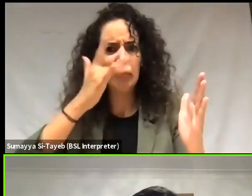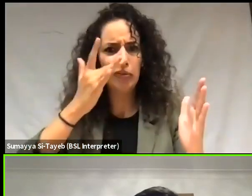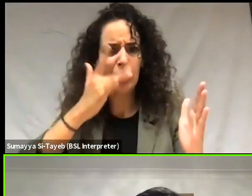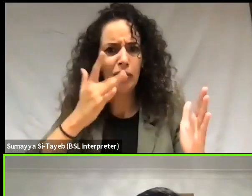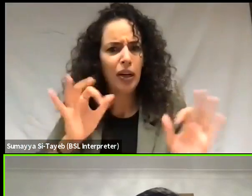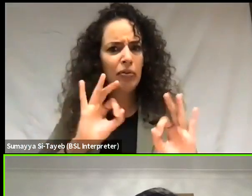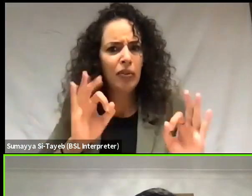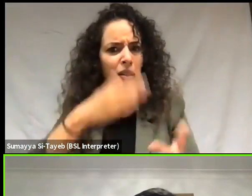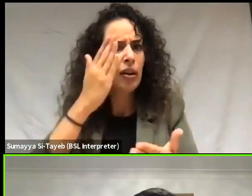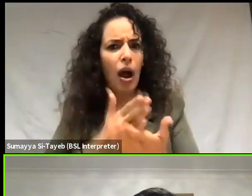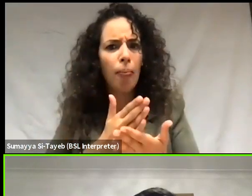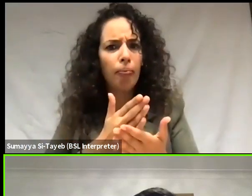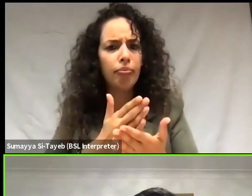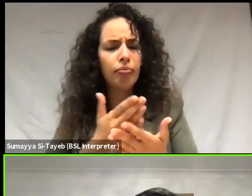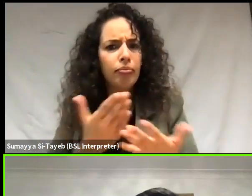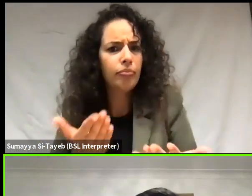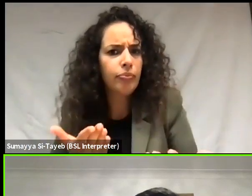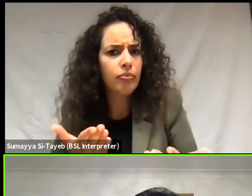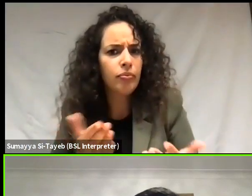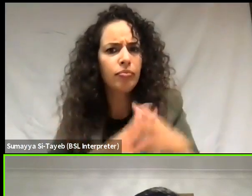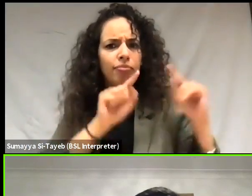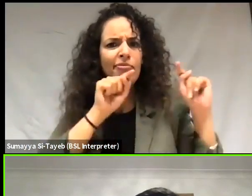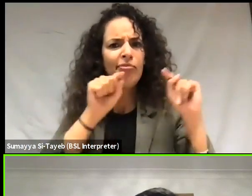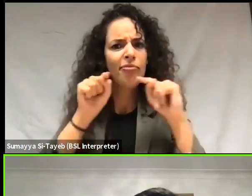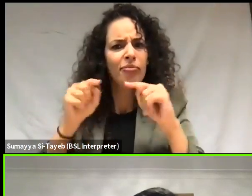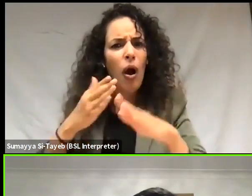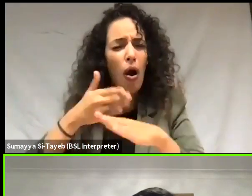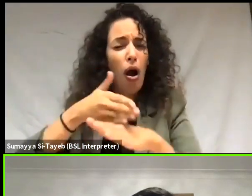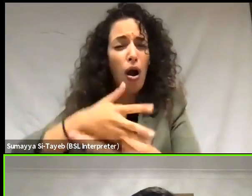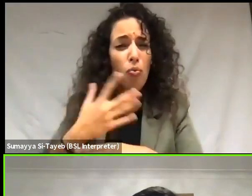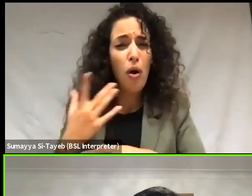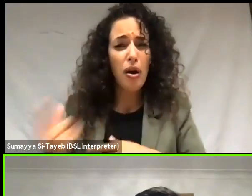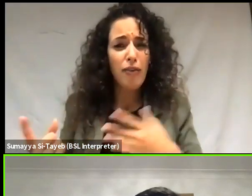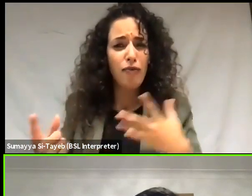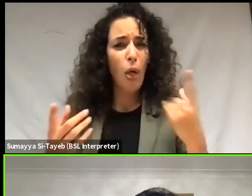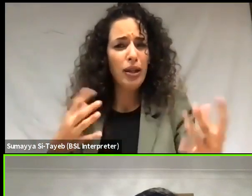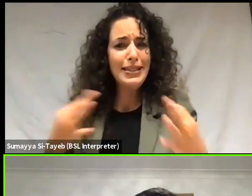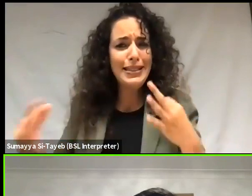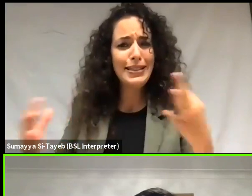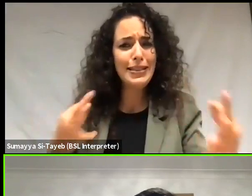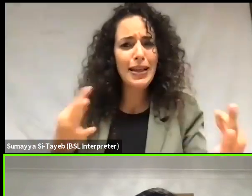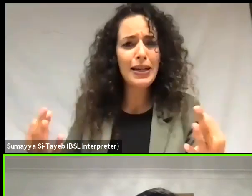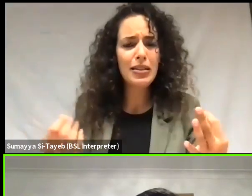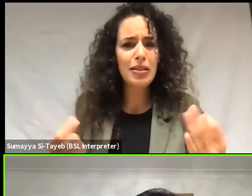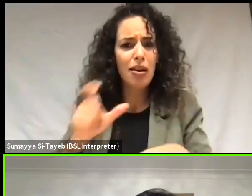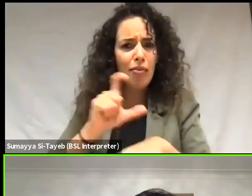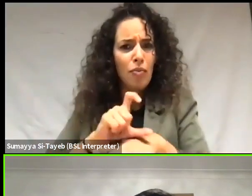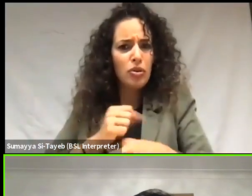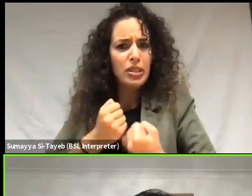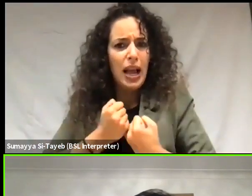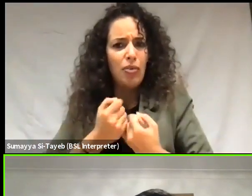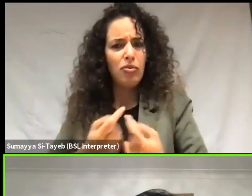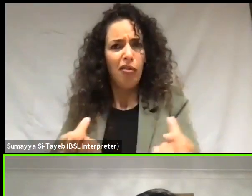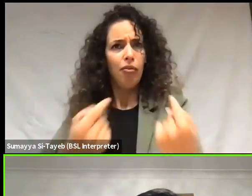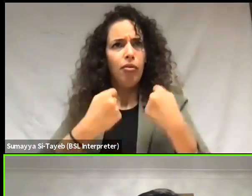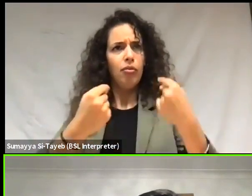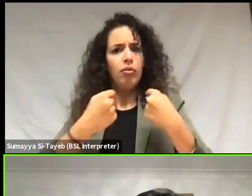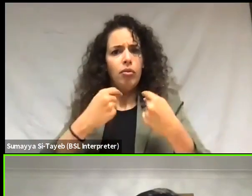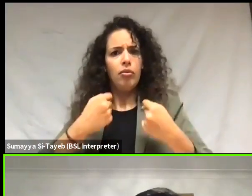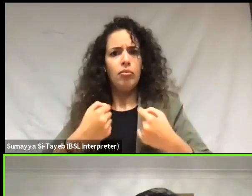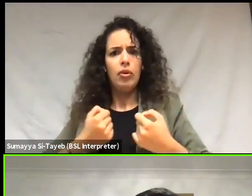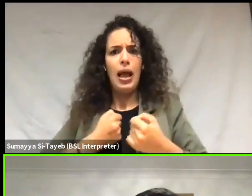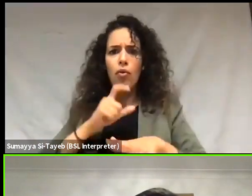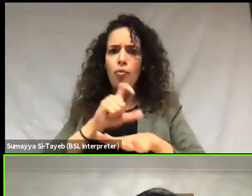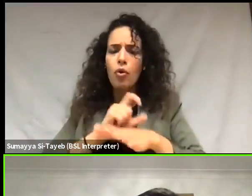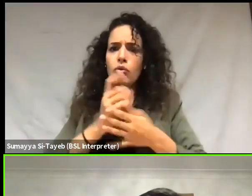the hardworking volunteers of various Scouts groups across the country and mosques such as ours that are real hubs in the community. I mean, our mosque,